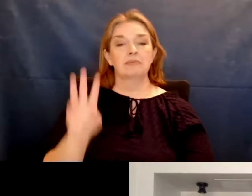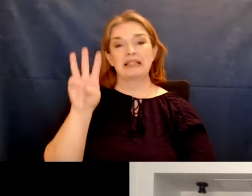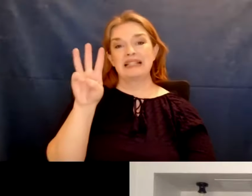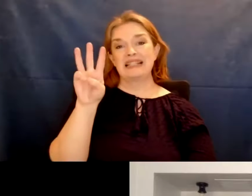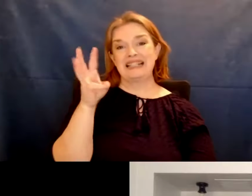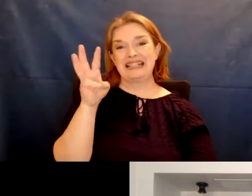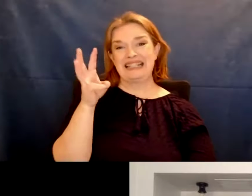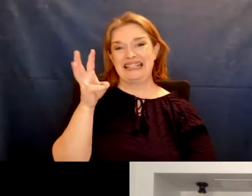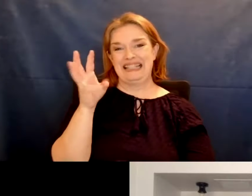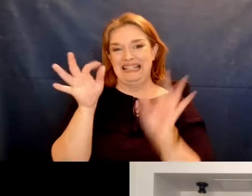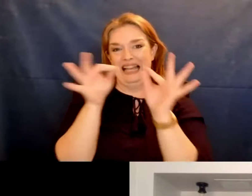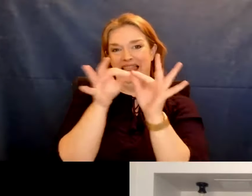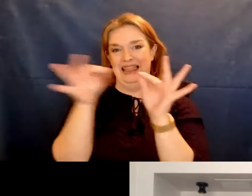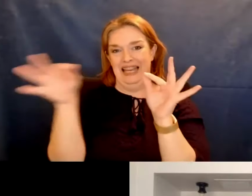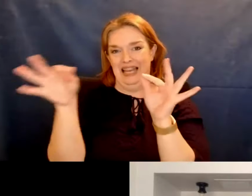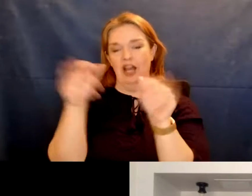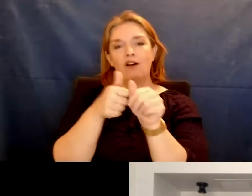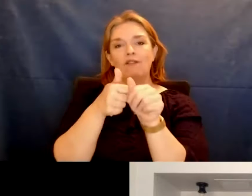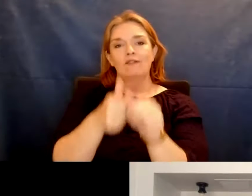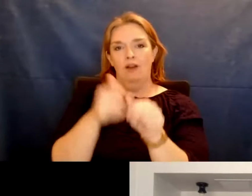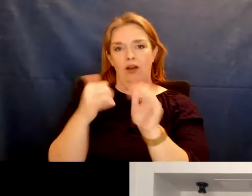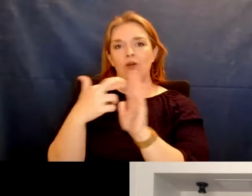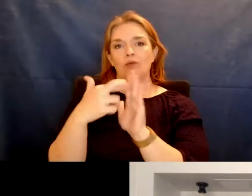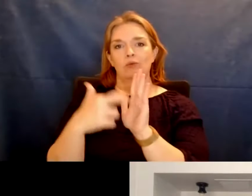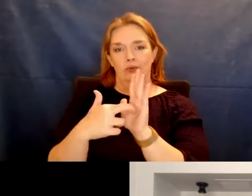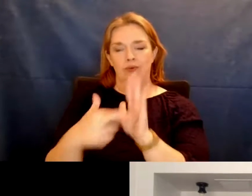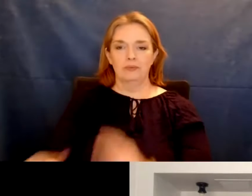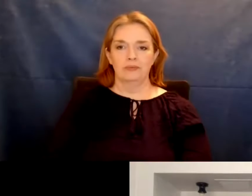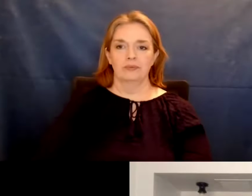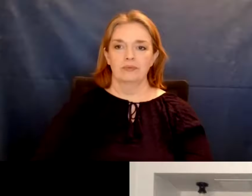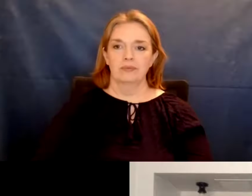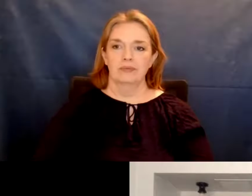follows this blues tradition of